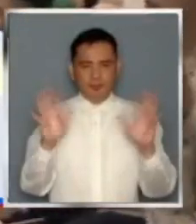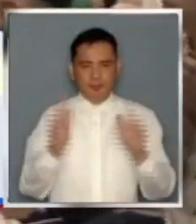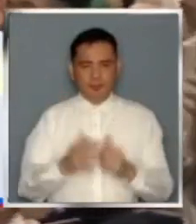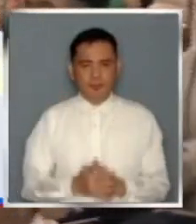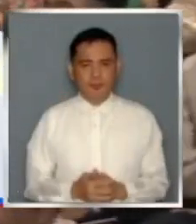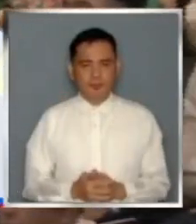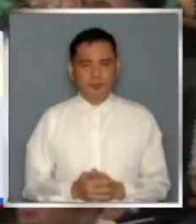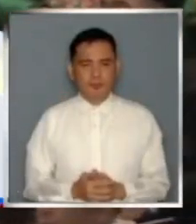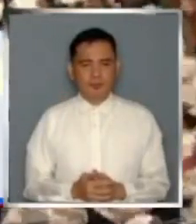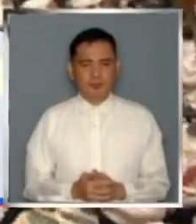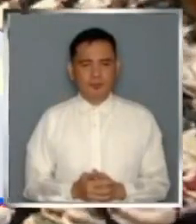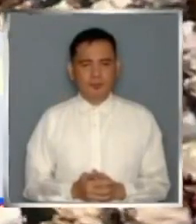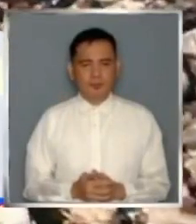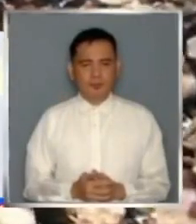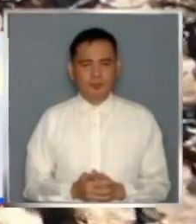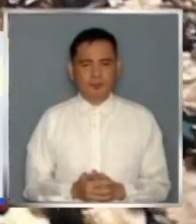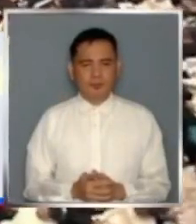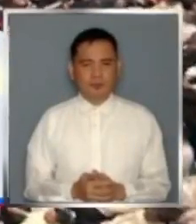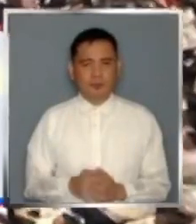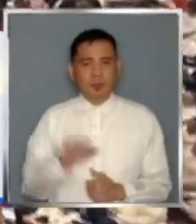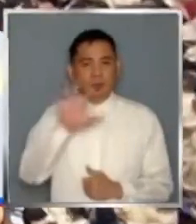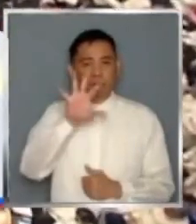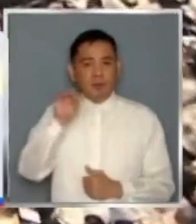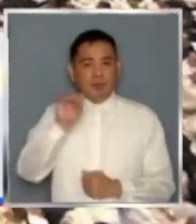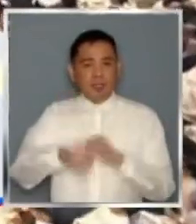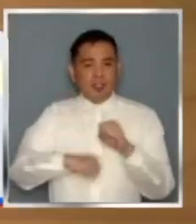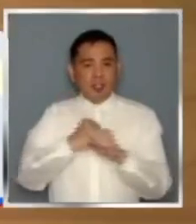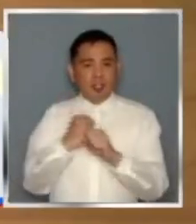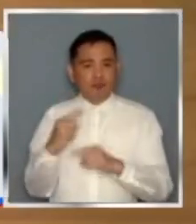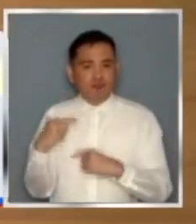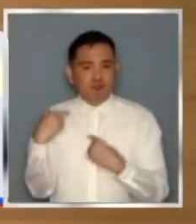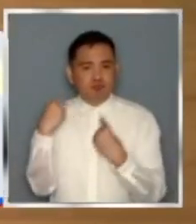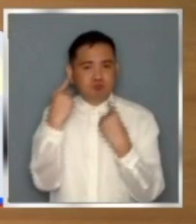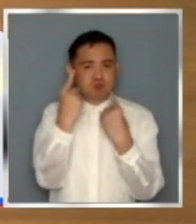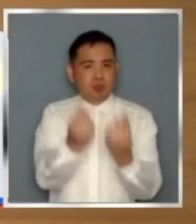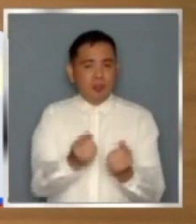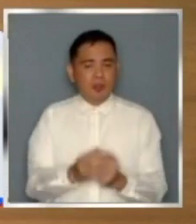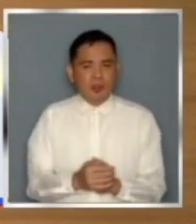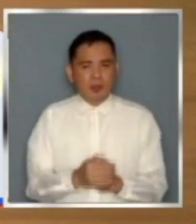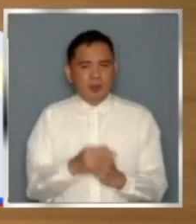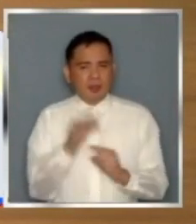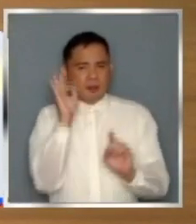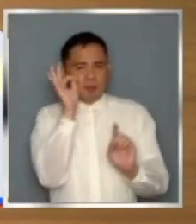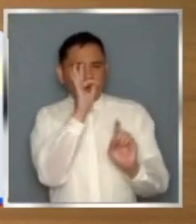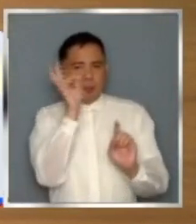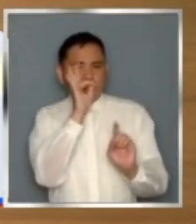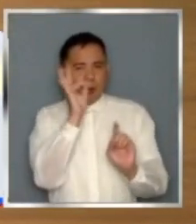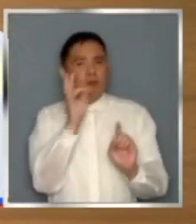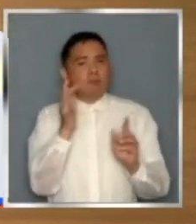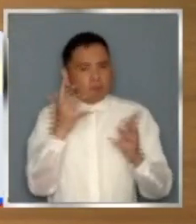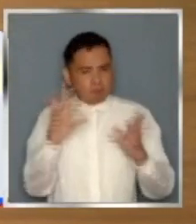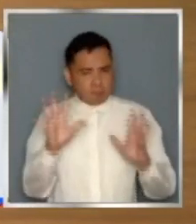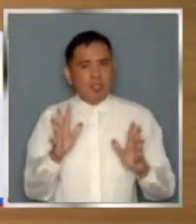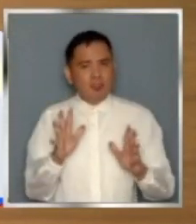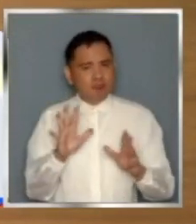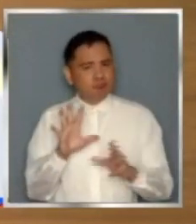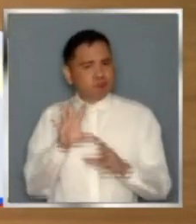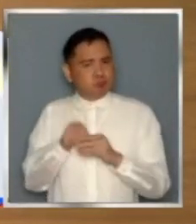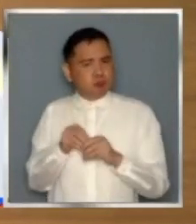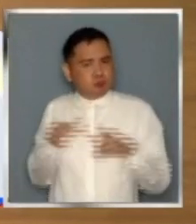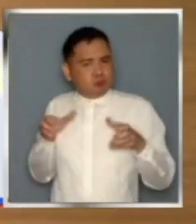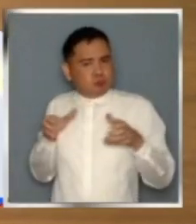For almost half a century, some of our fellow Filipinos have taken to arms to make their views known and